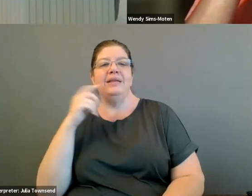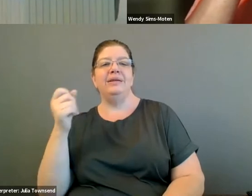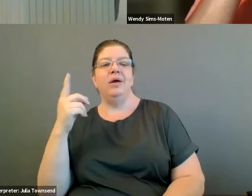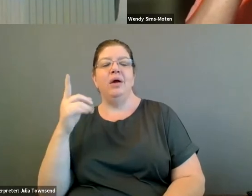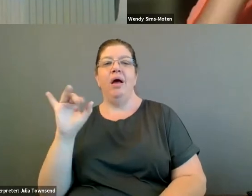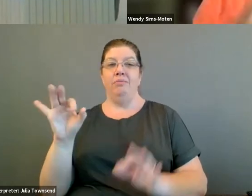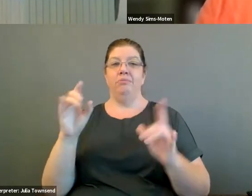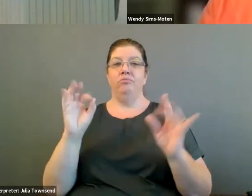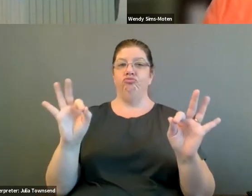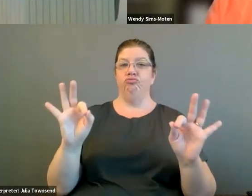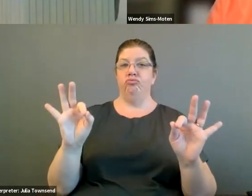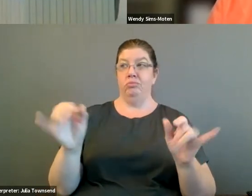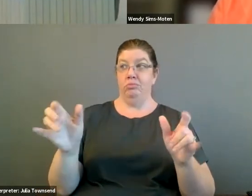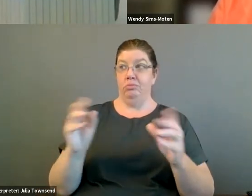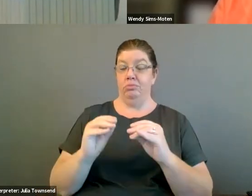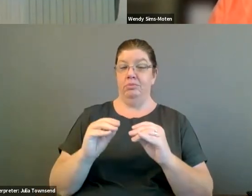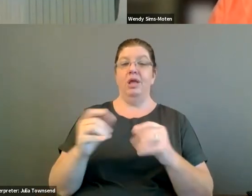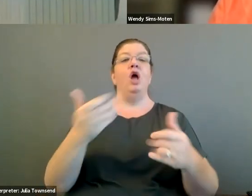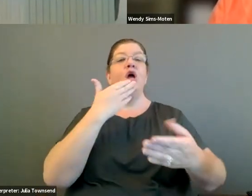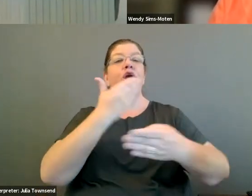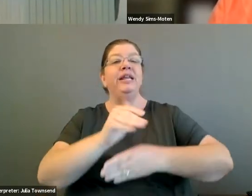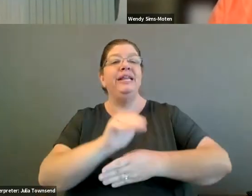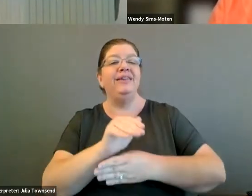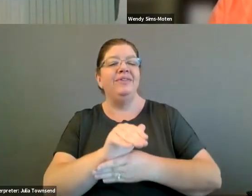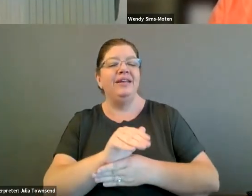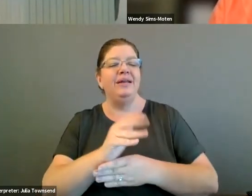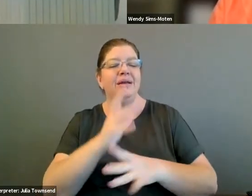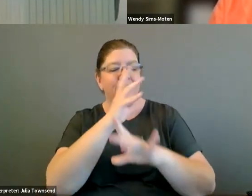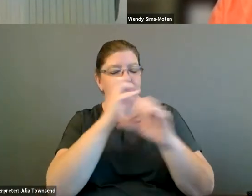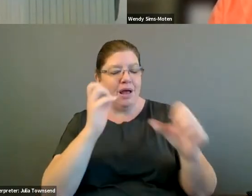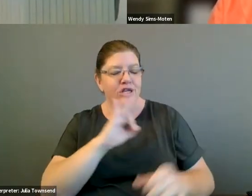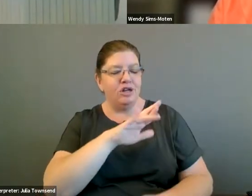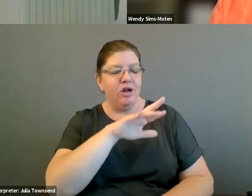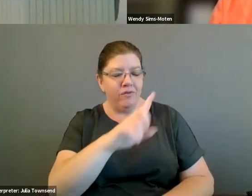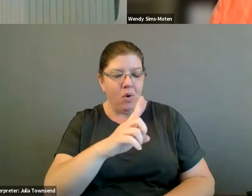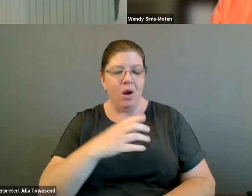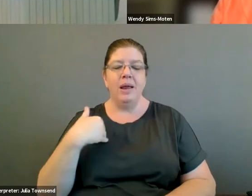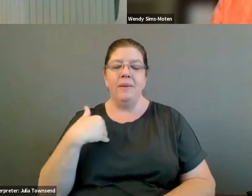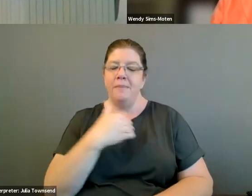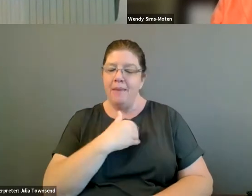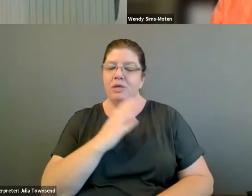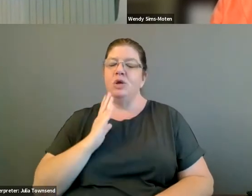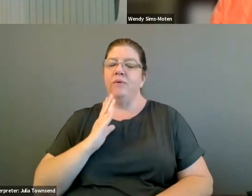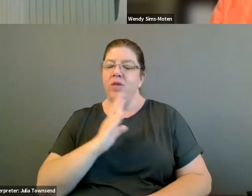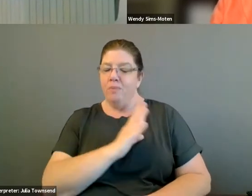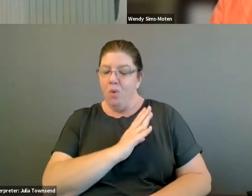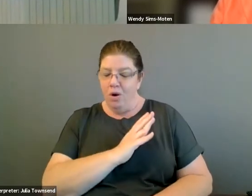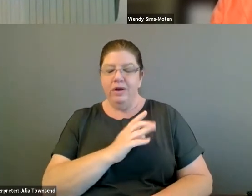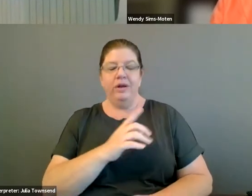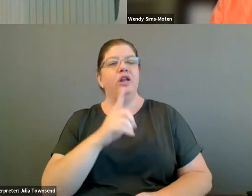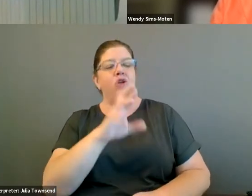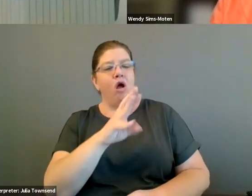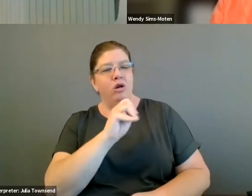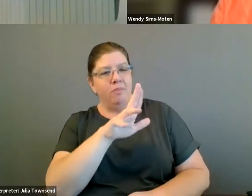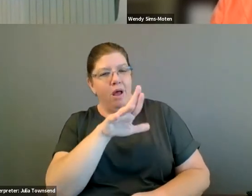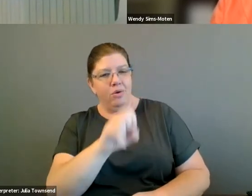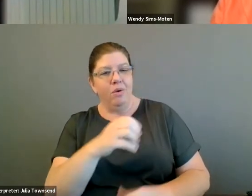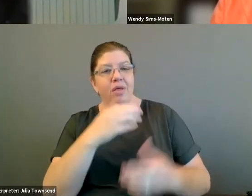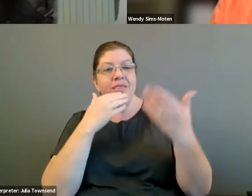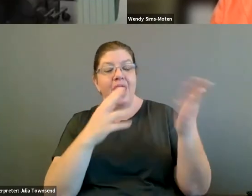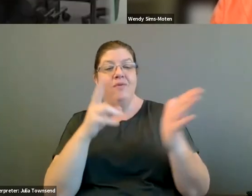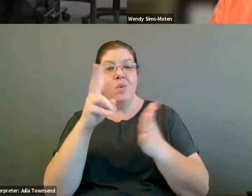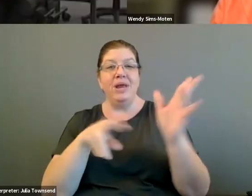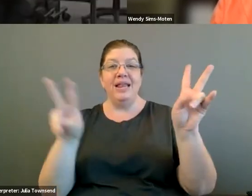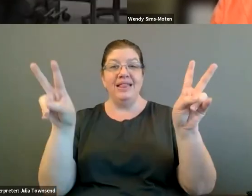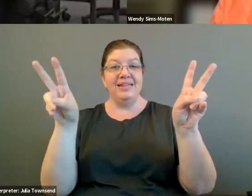There we go. Good evening, President Ford, members of the board, Dr. Maldonado. Thank you, President Ford, for reading the title